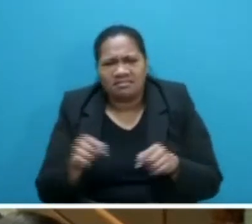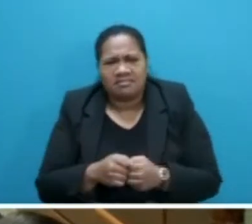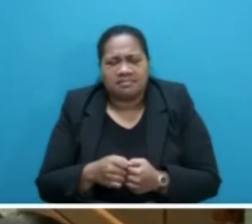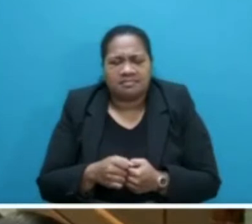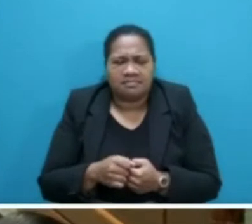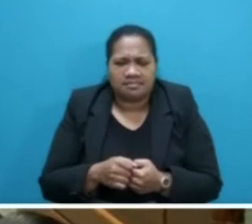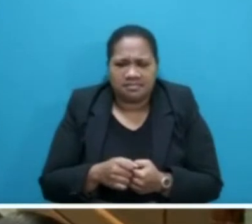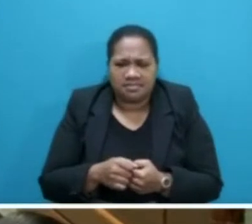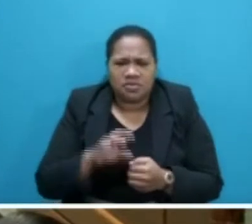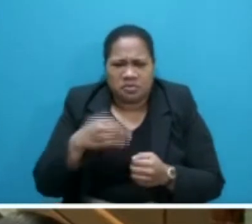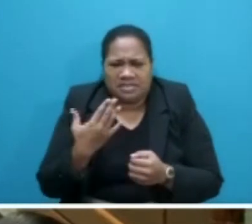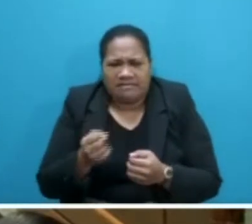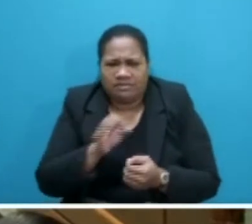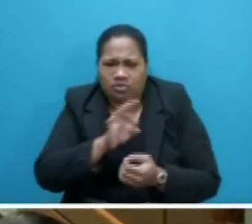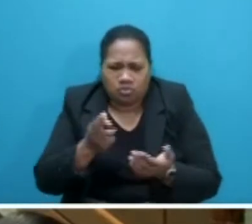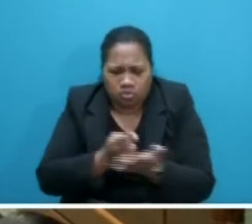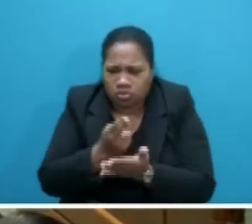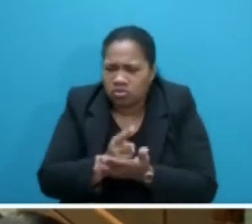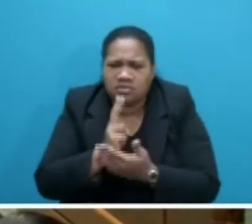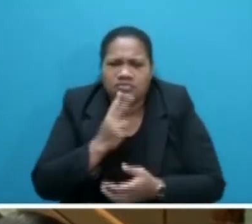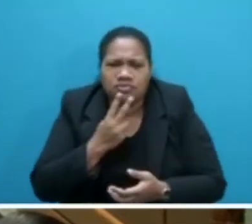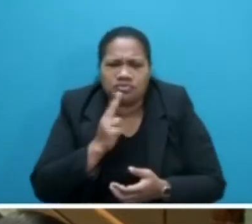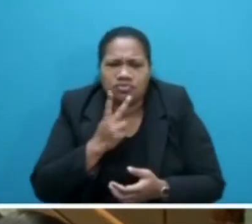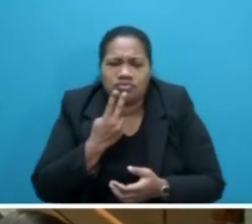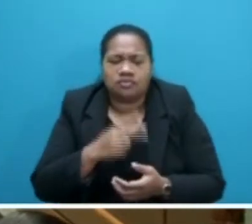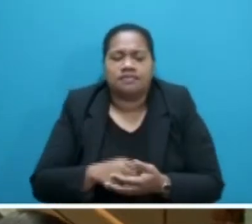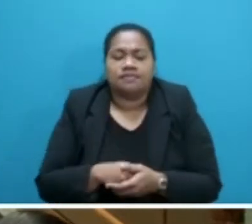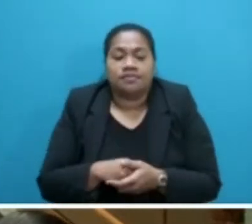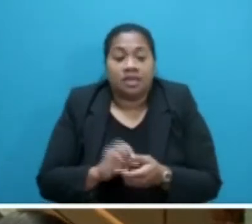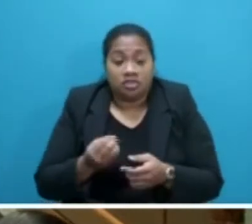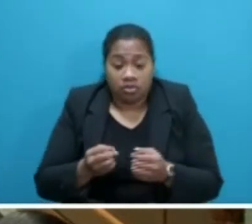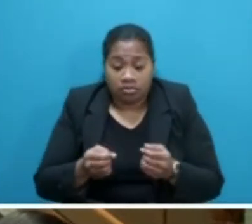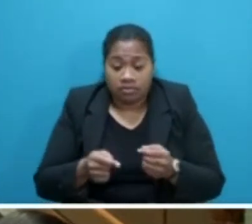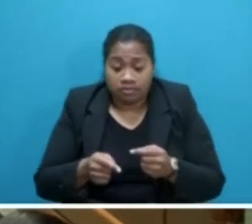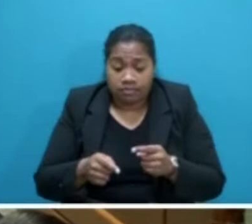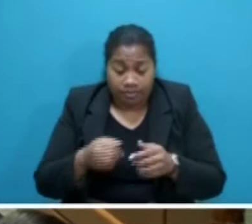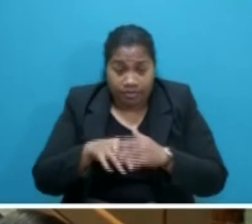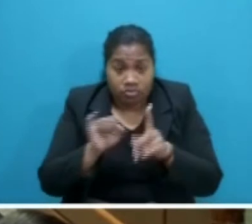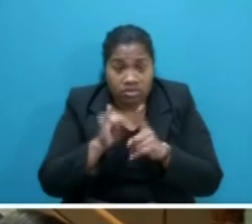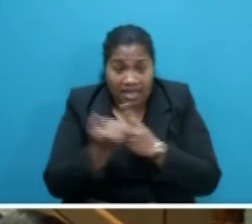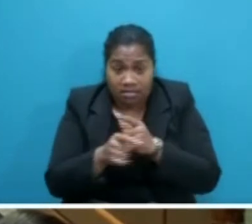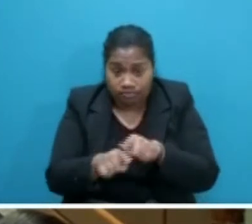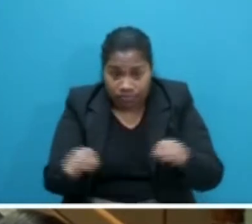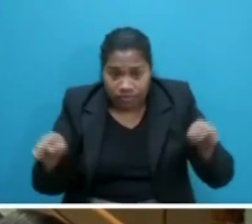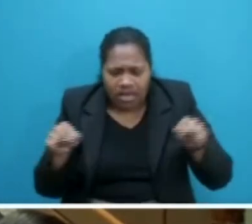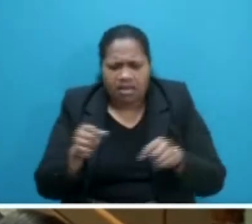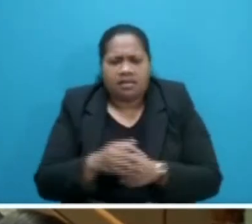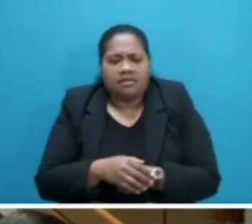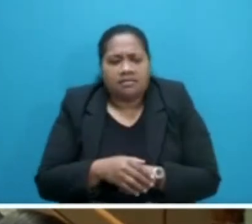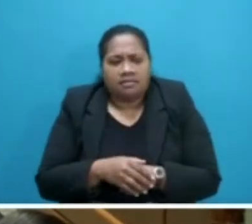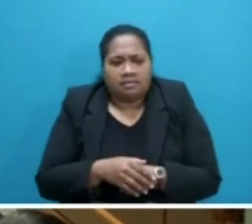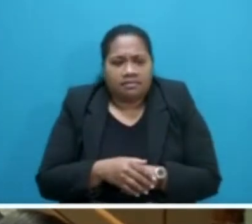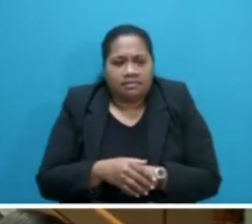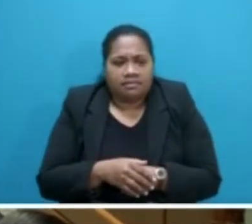dishonesty. And as we leveled the playing field across our society, they dug lines in the sand